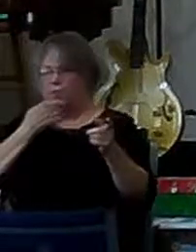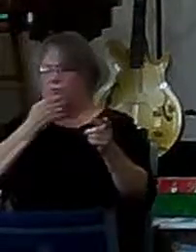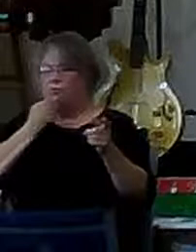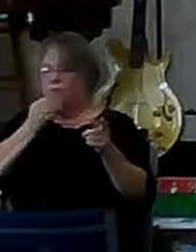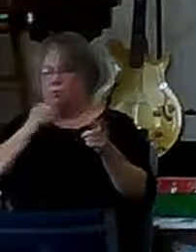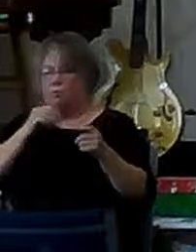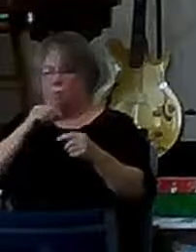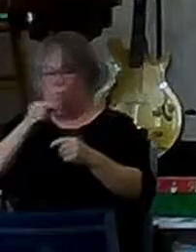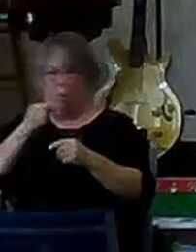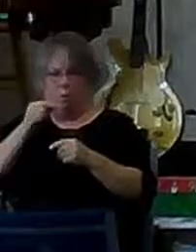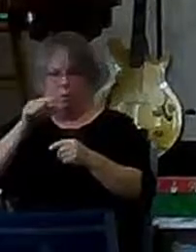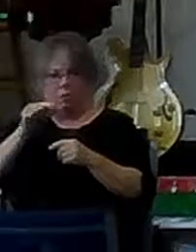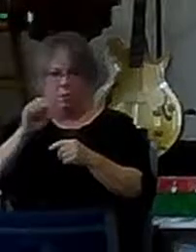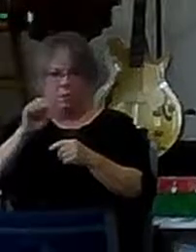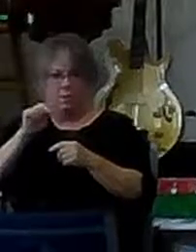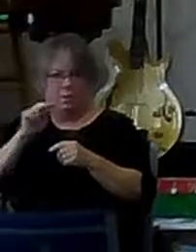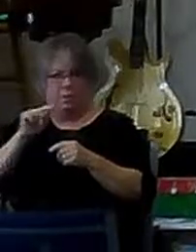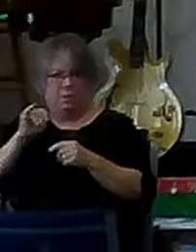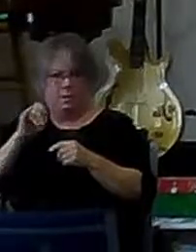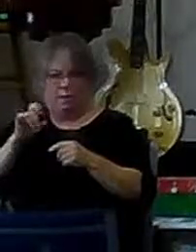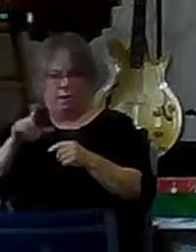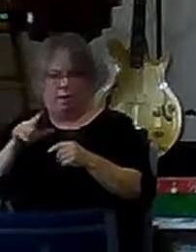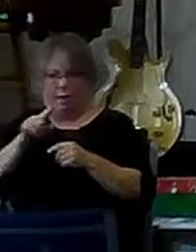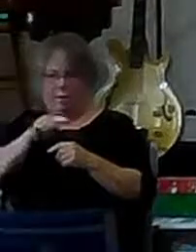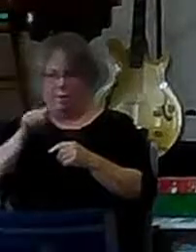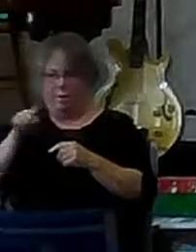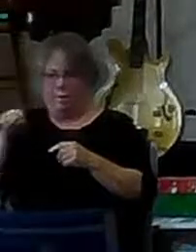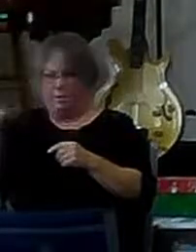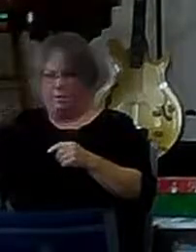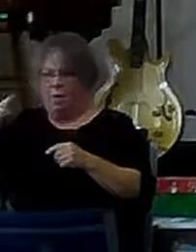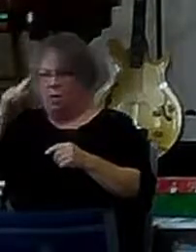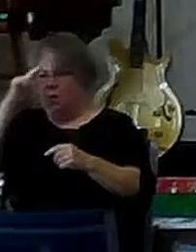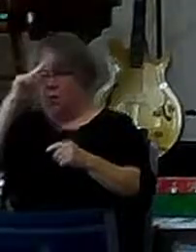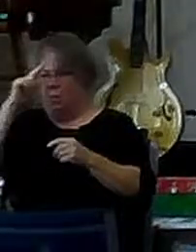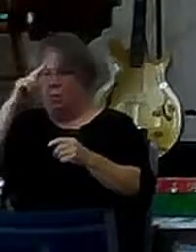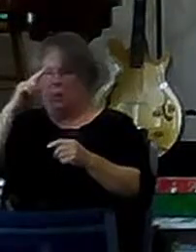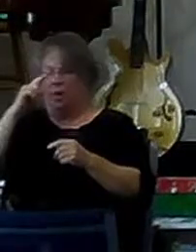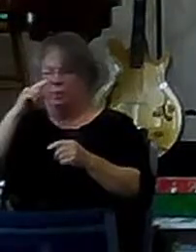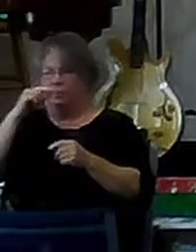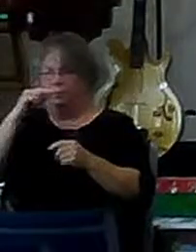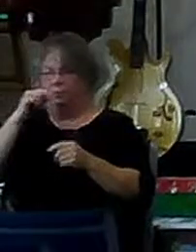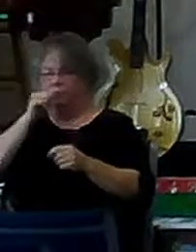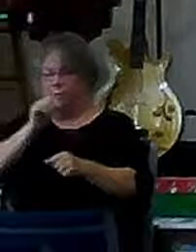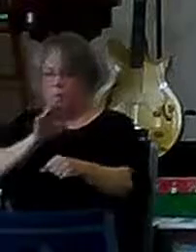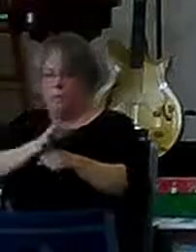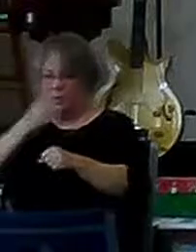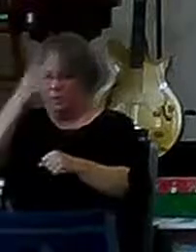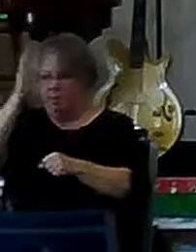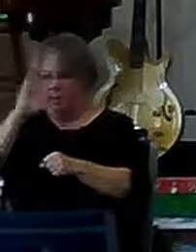Gentile, Gentile, there's a Jew. It seems like the promises of God have indeed failed.